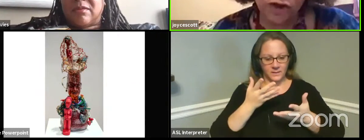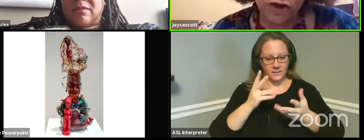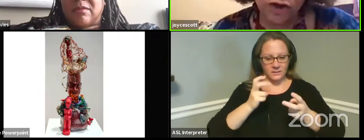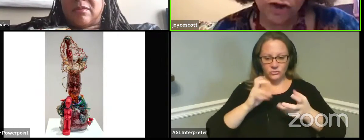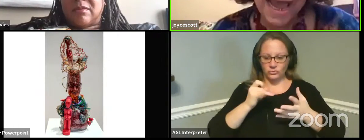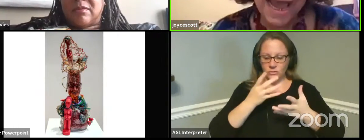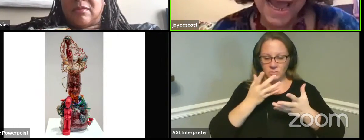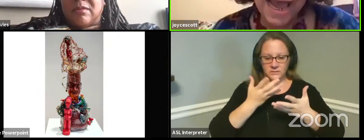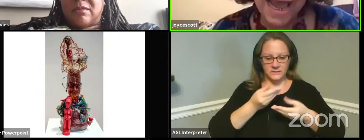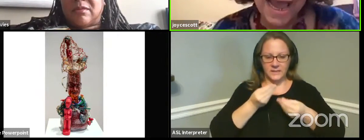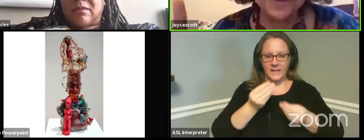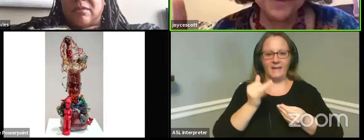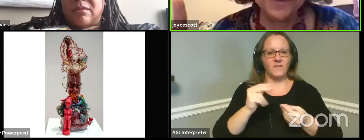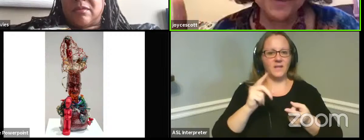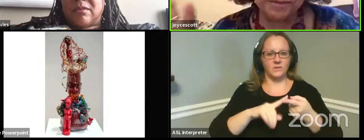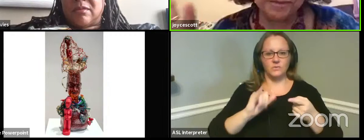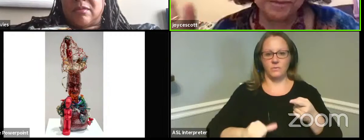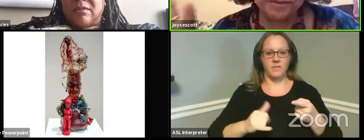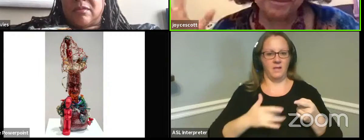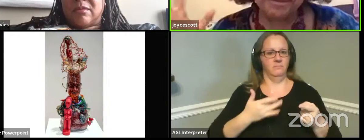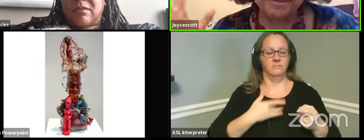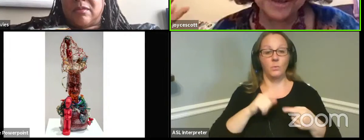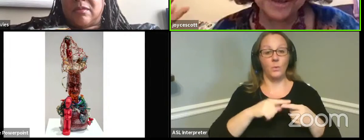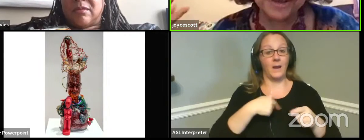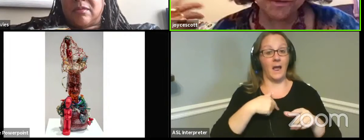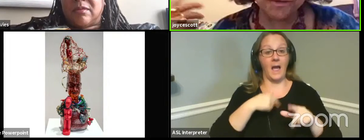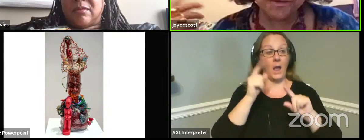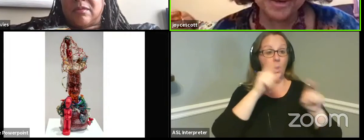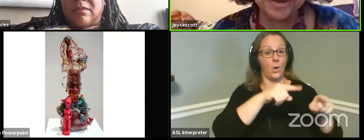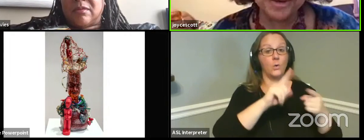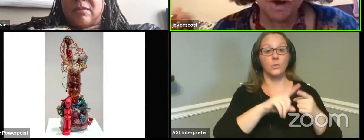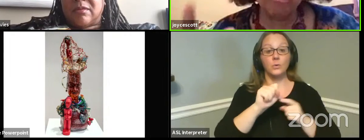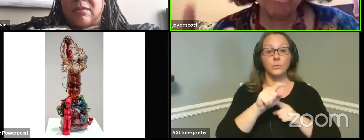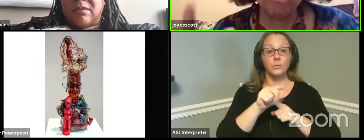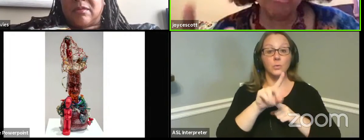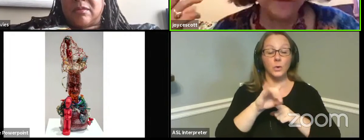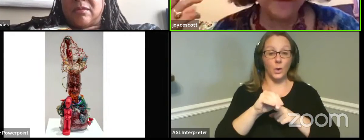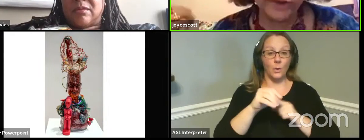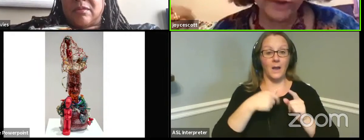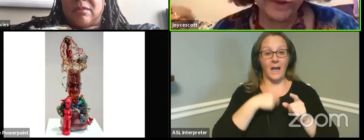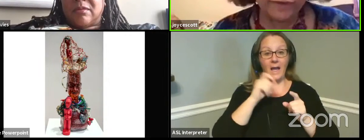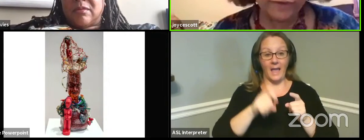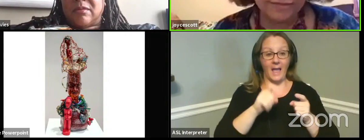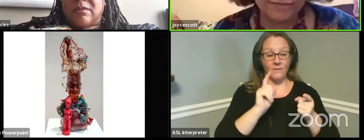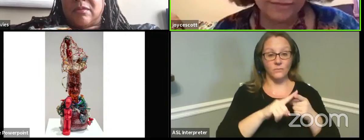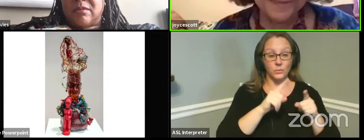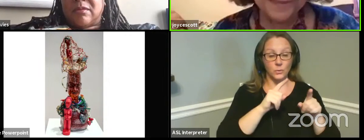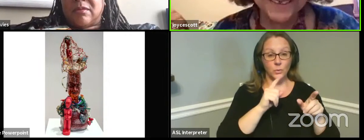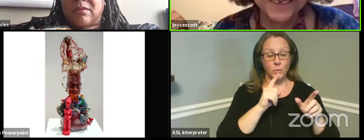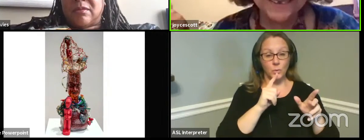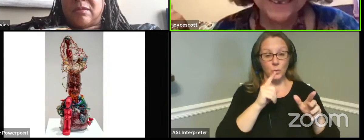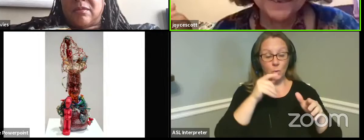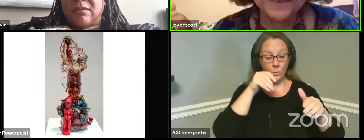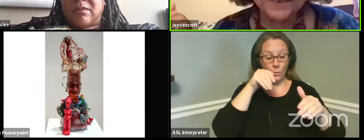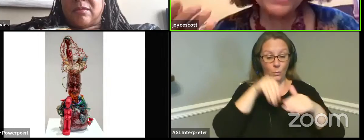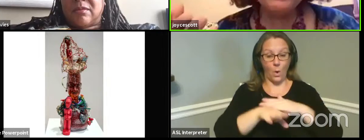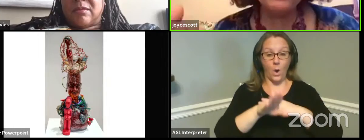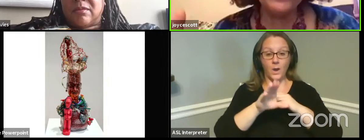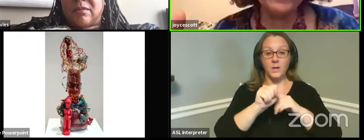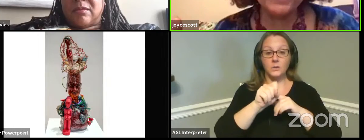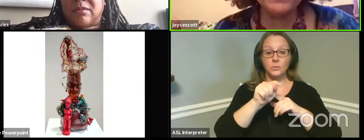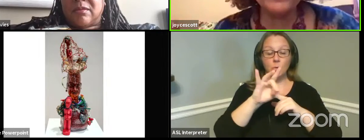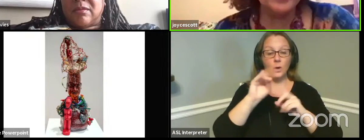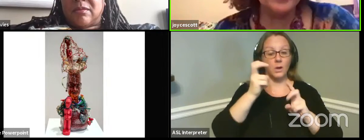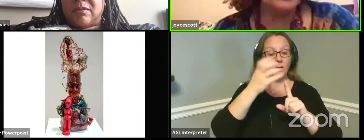studio, I have to leave this junky bunky person at the door, all 12 or 13 of them, and attempt